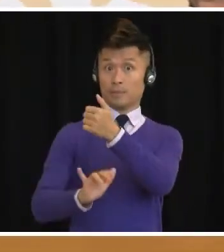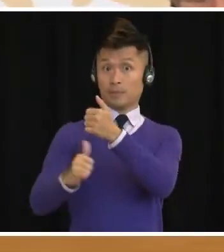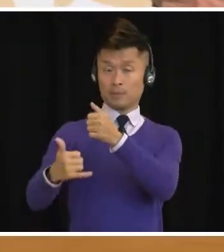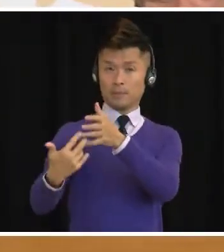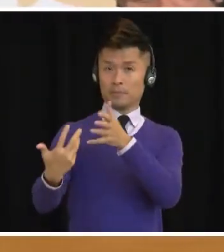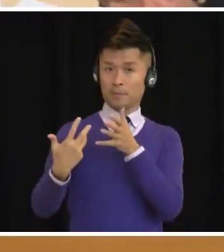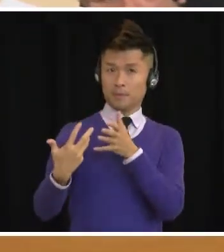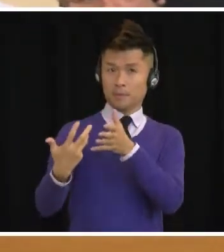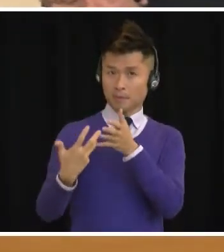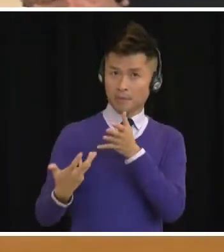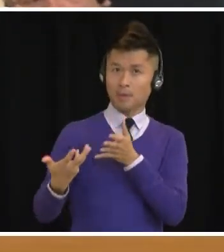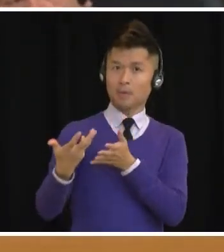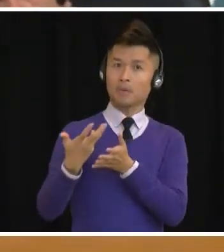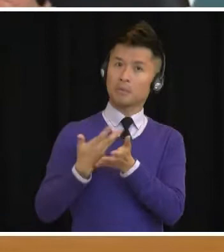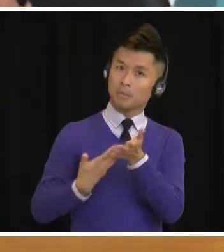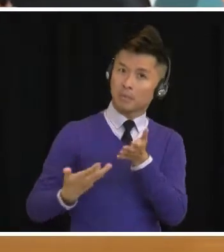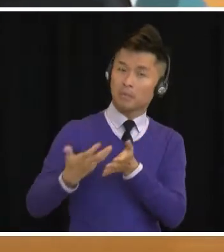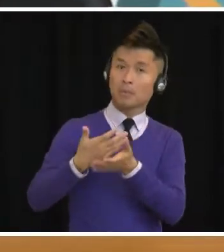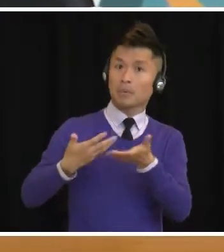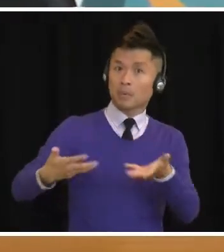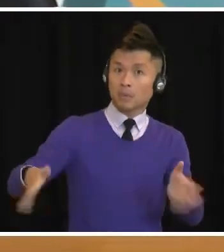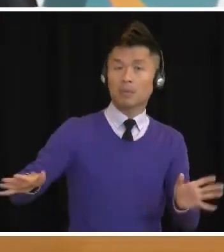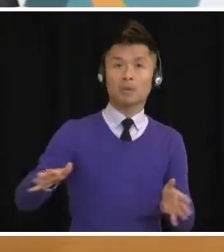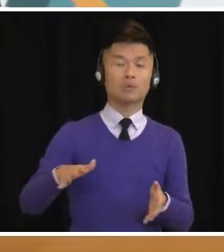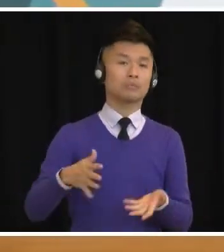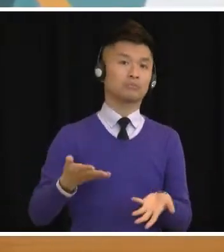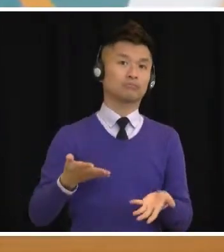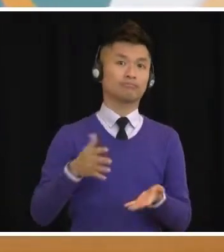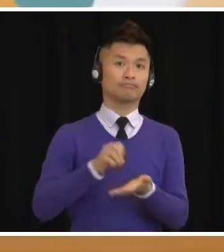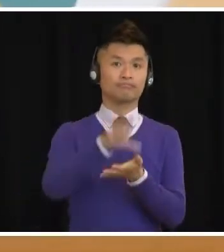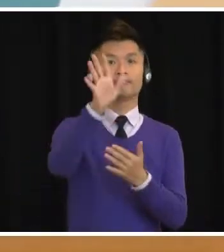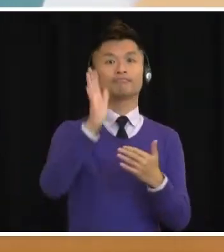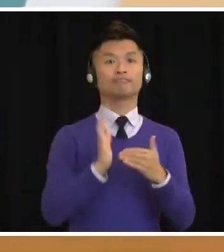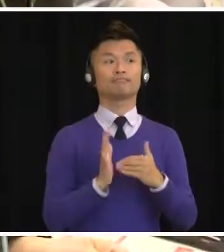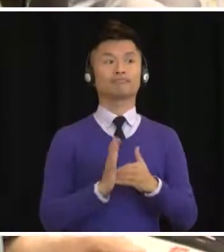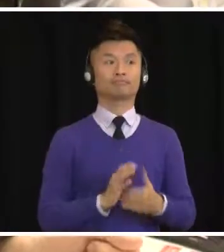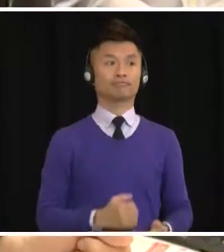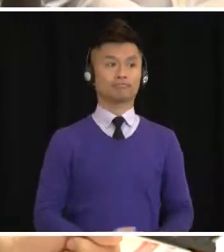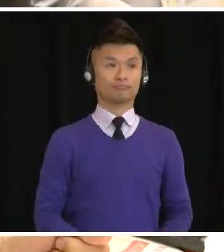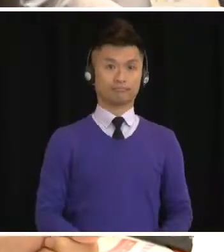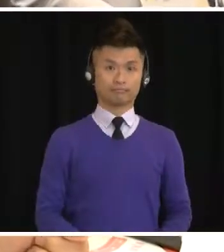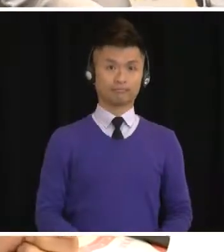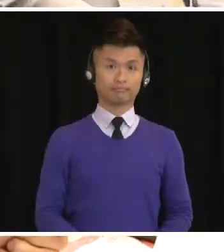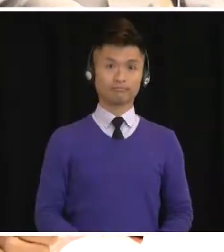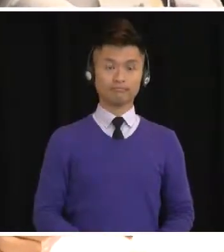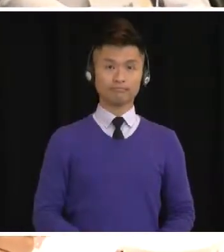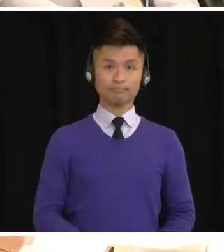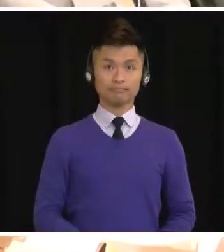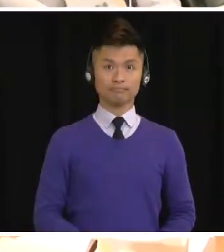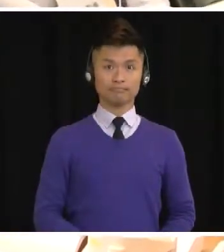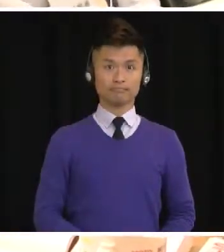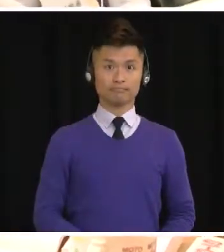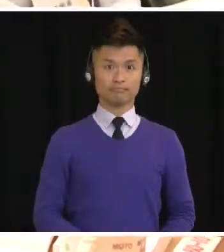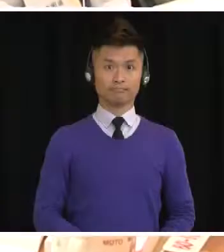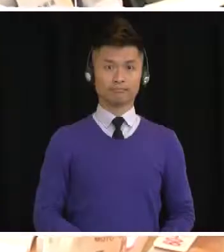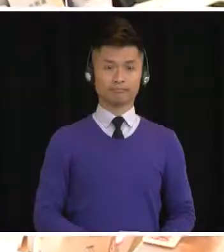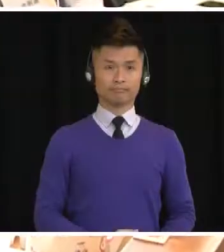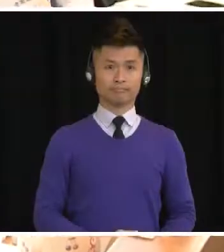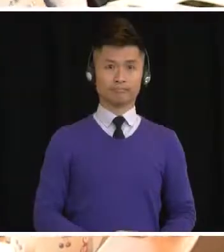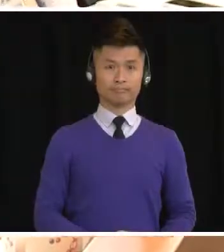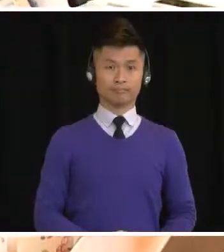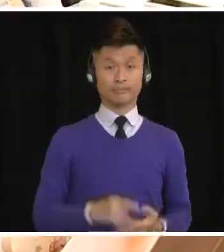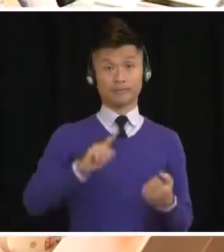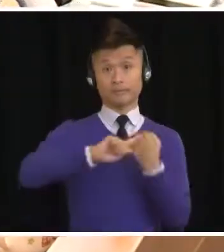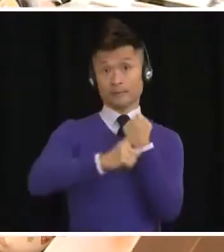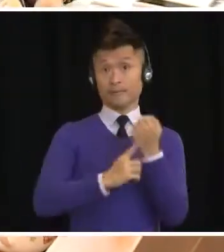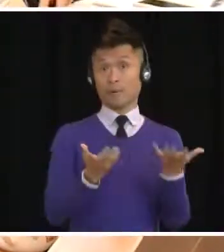Maybe some NGOs had to talk about this with the committee members yesterday. I'm not sure.